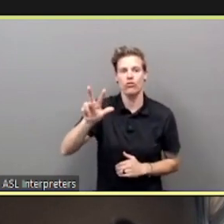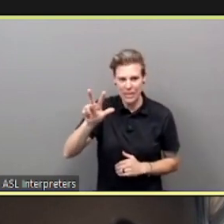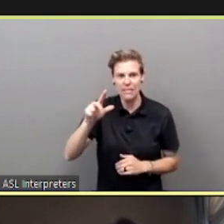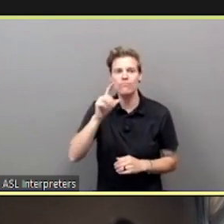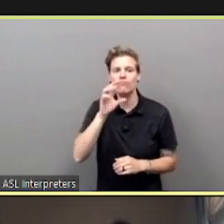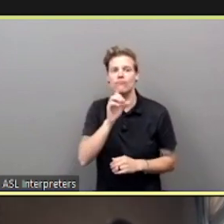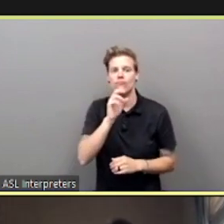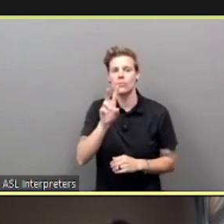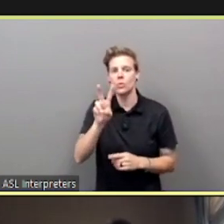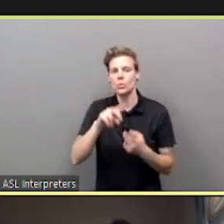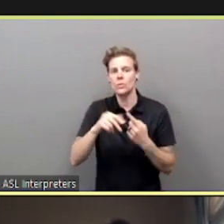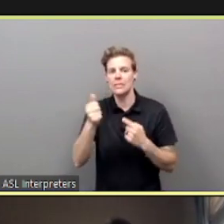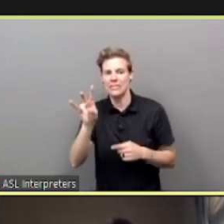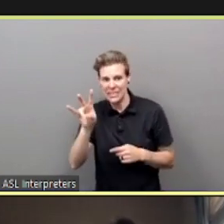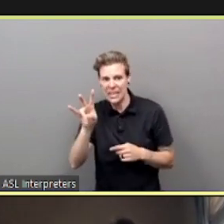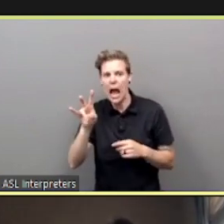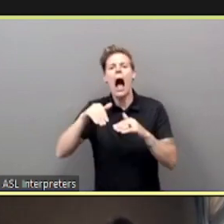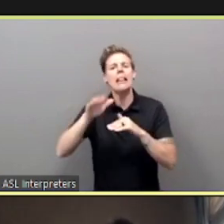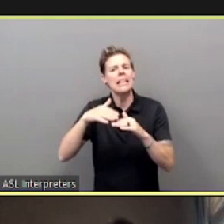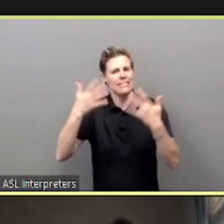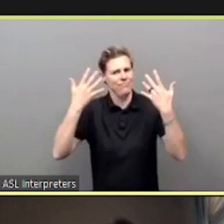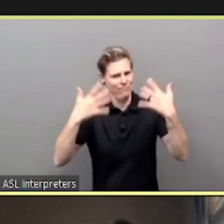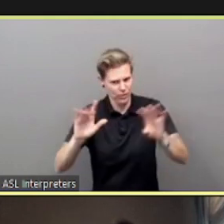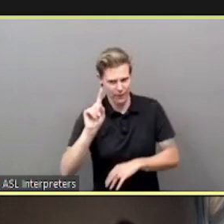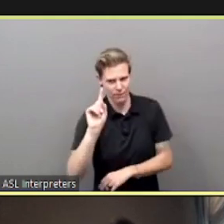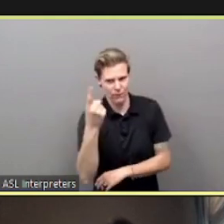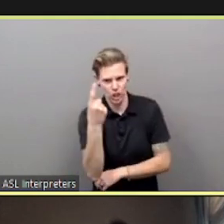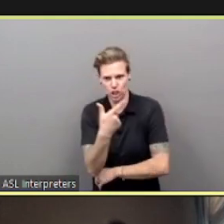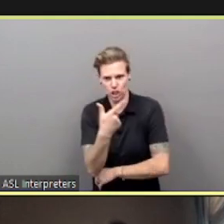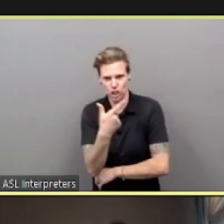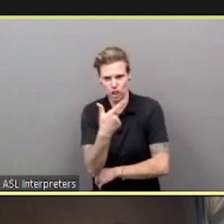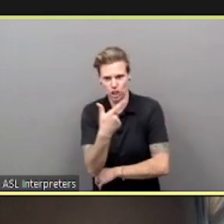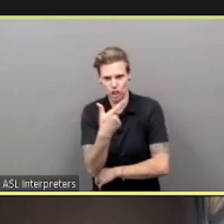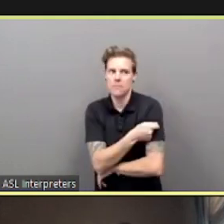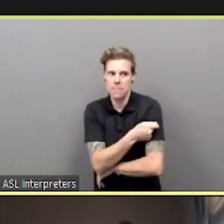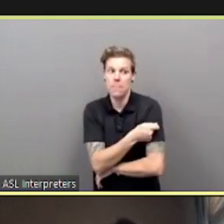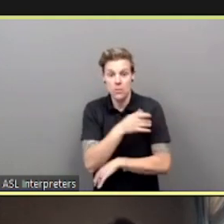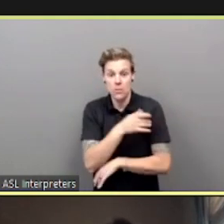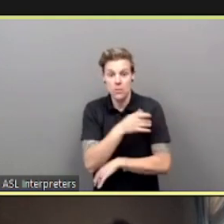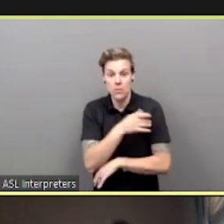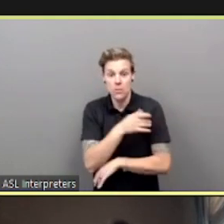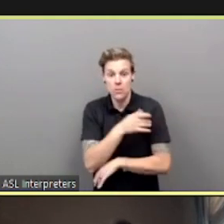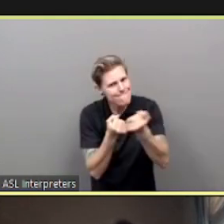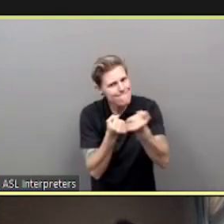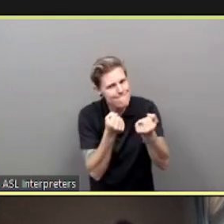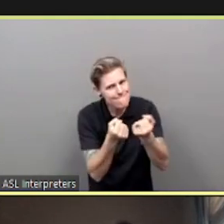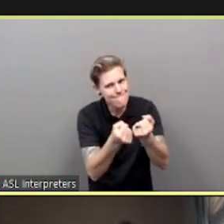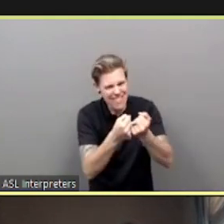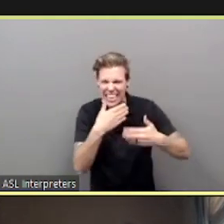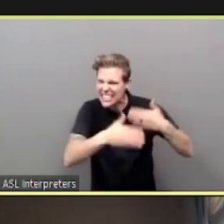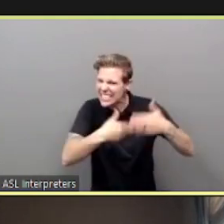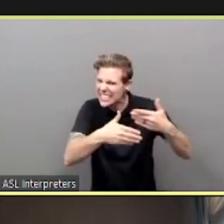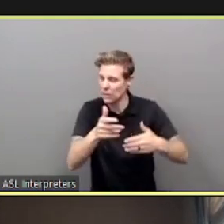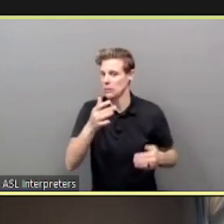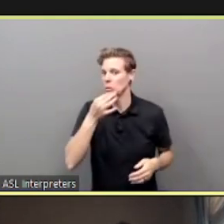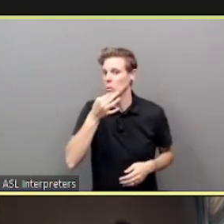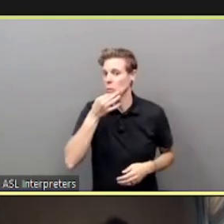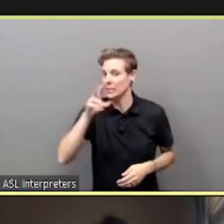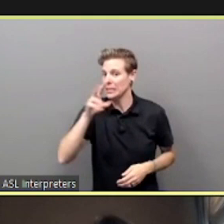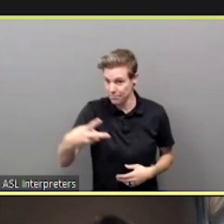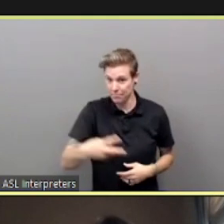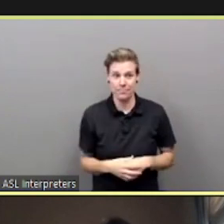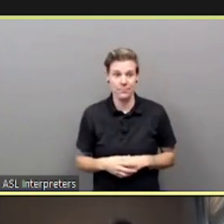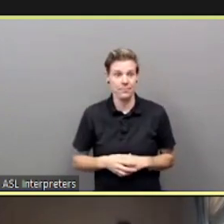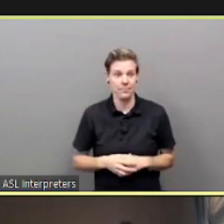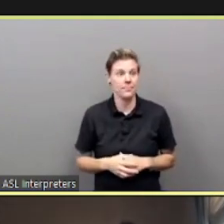at least their first dose. So keep it up, New Mexico, you're doing great. Next slide. So there's a lot of